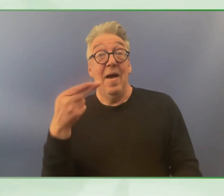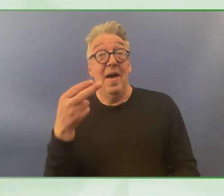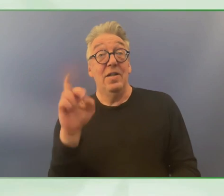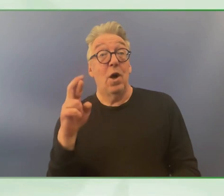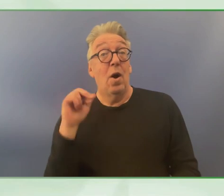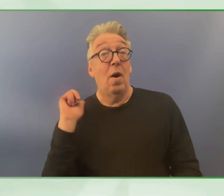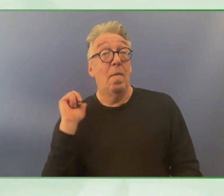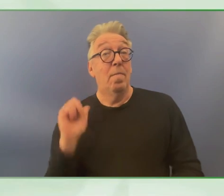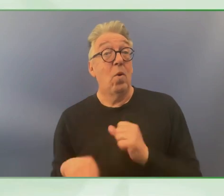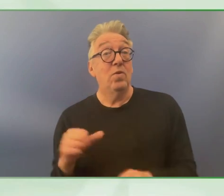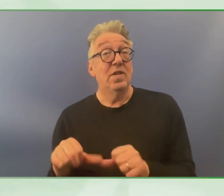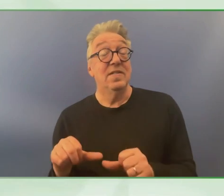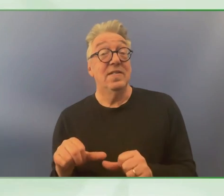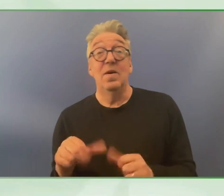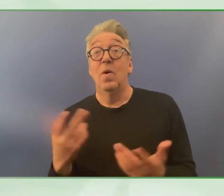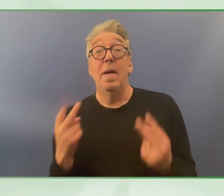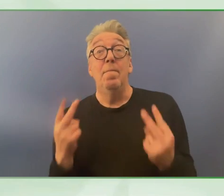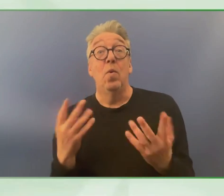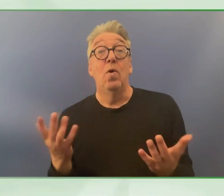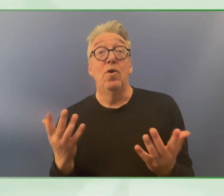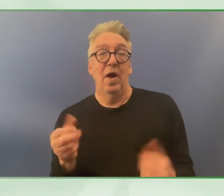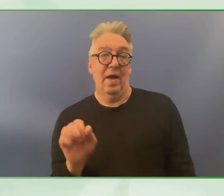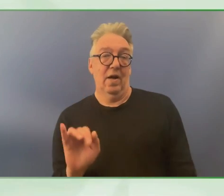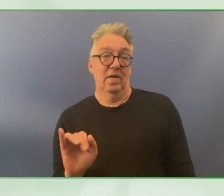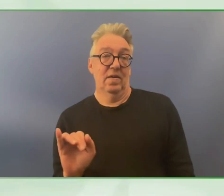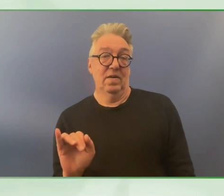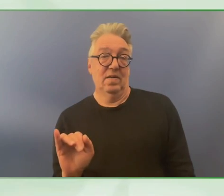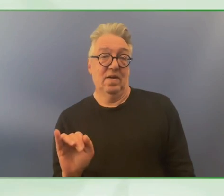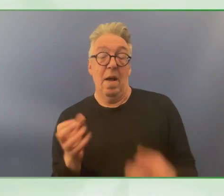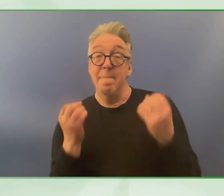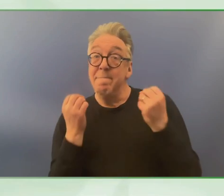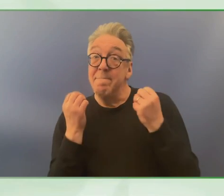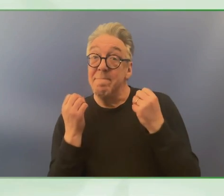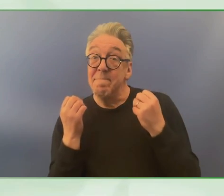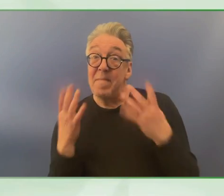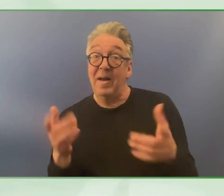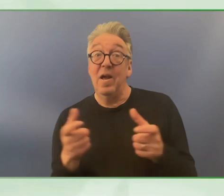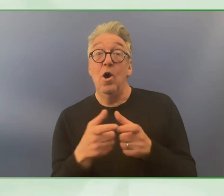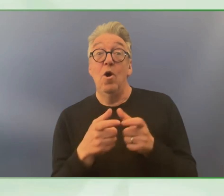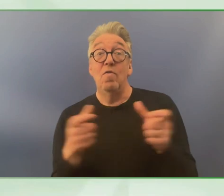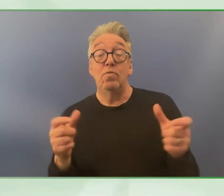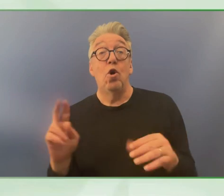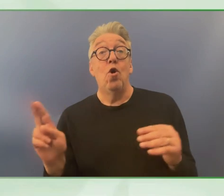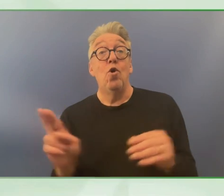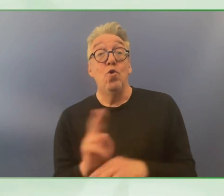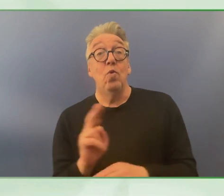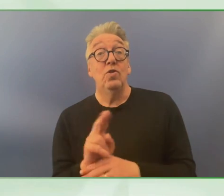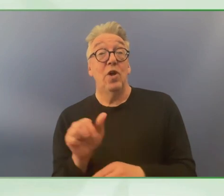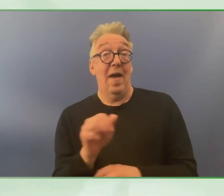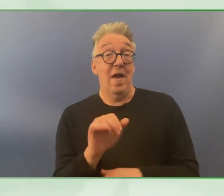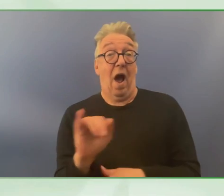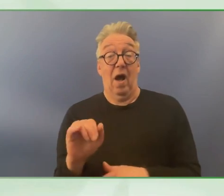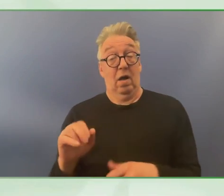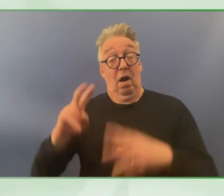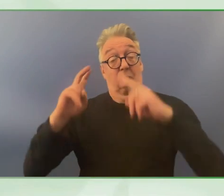more important. So many companies use it to analyze CVs, application documents.